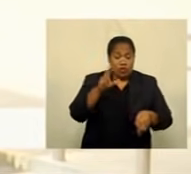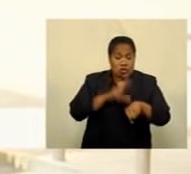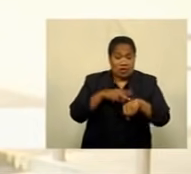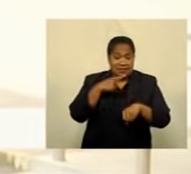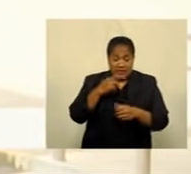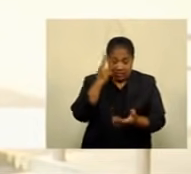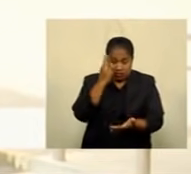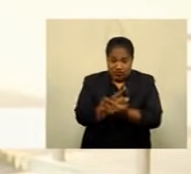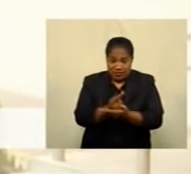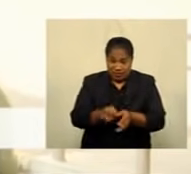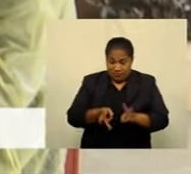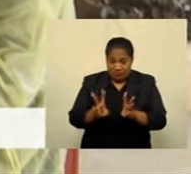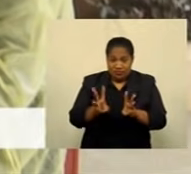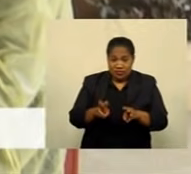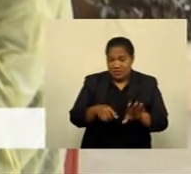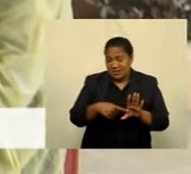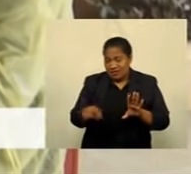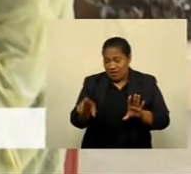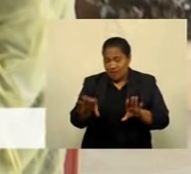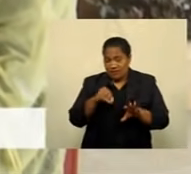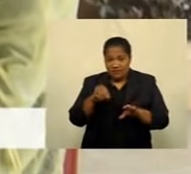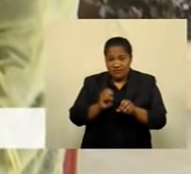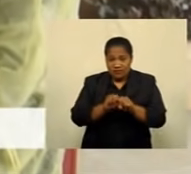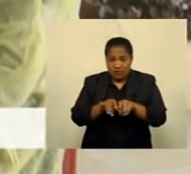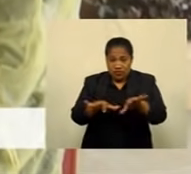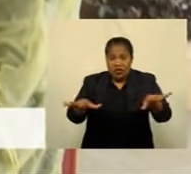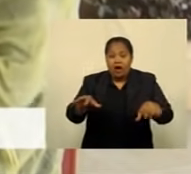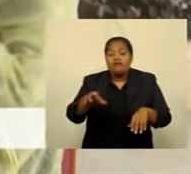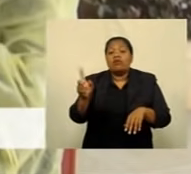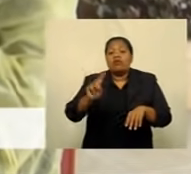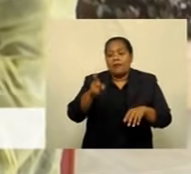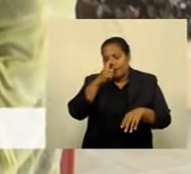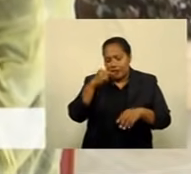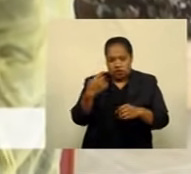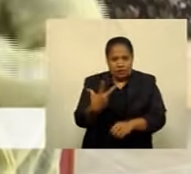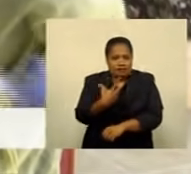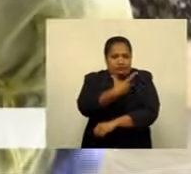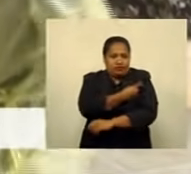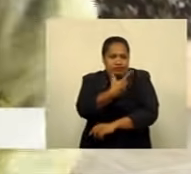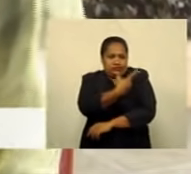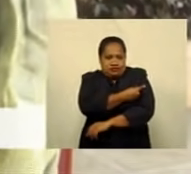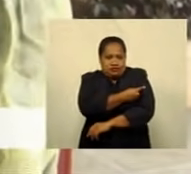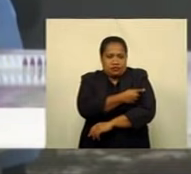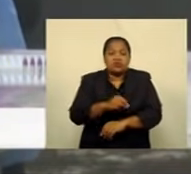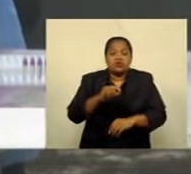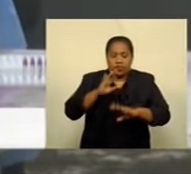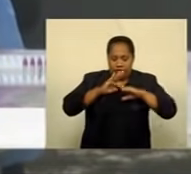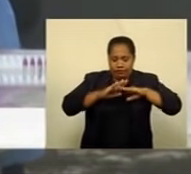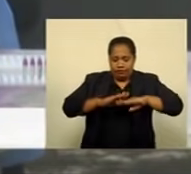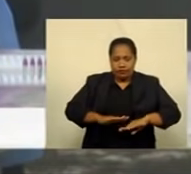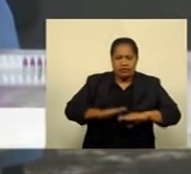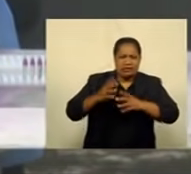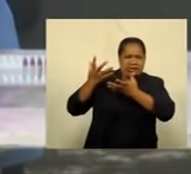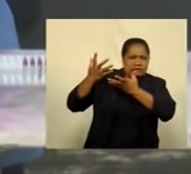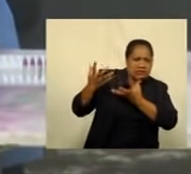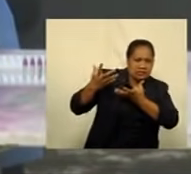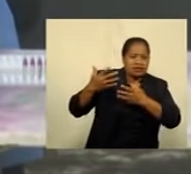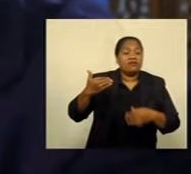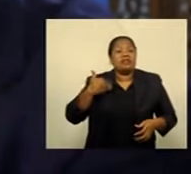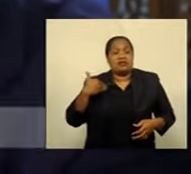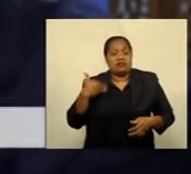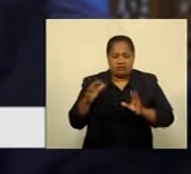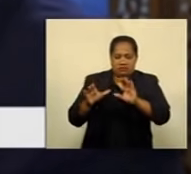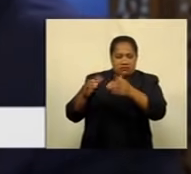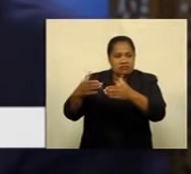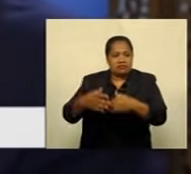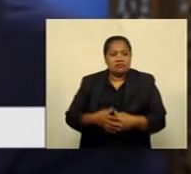of the pandemic is to get vulnerable populations vaccinated, which will reduce the burden on the health systems. Good news, vaccines are working.